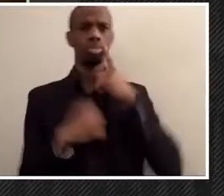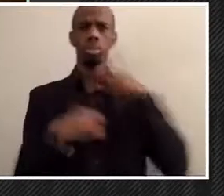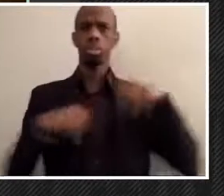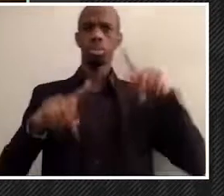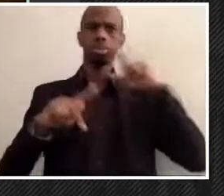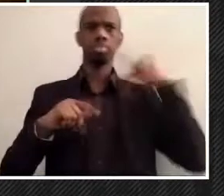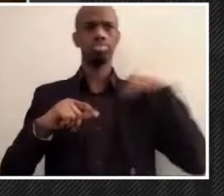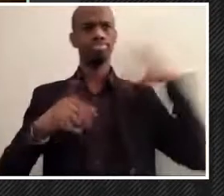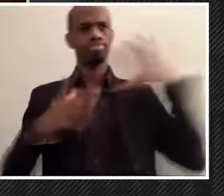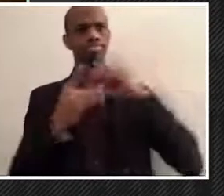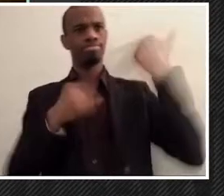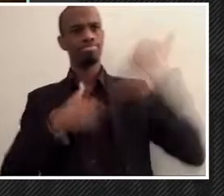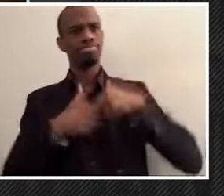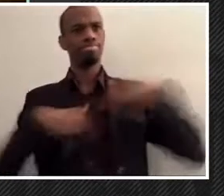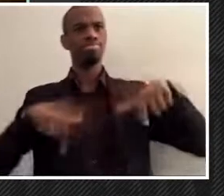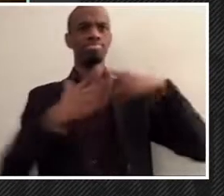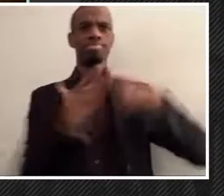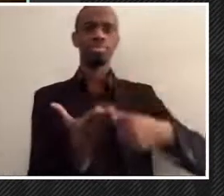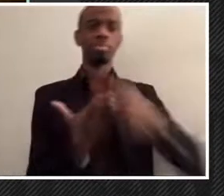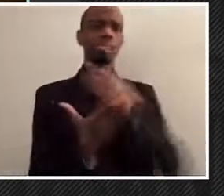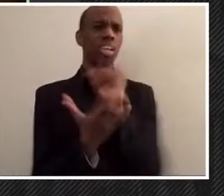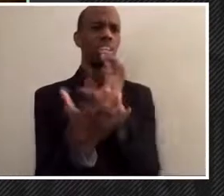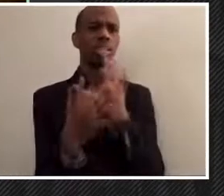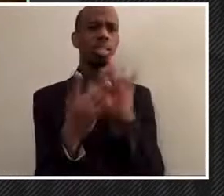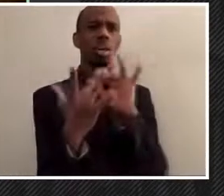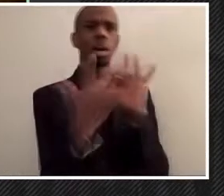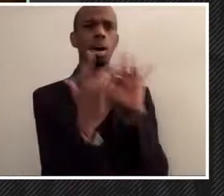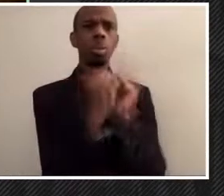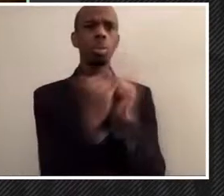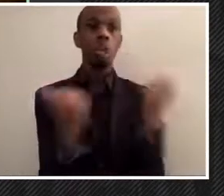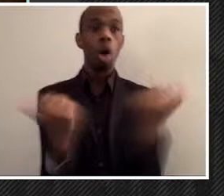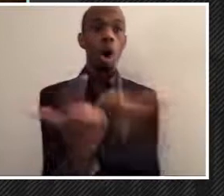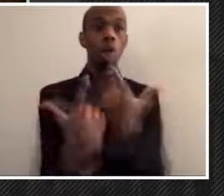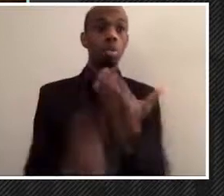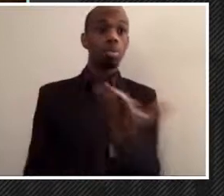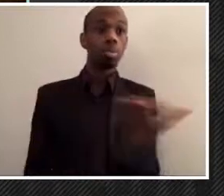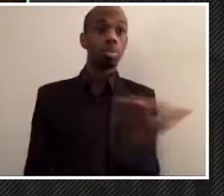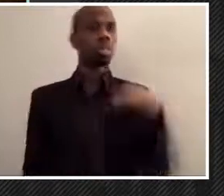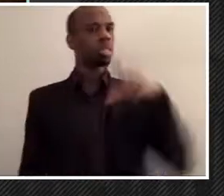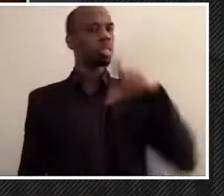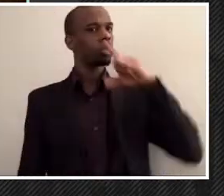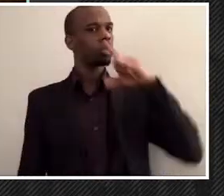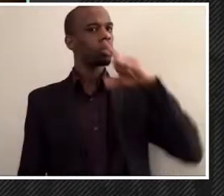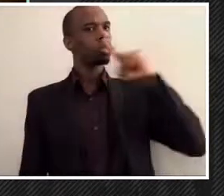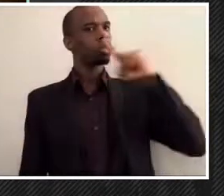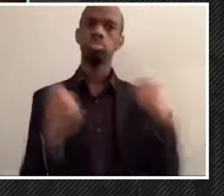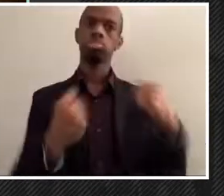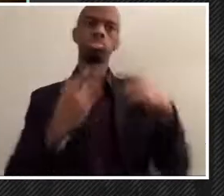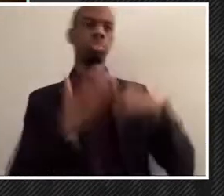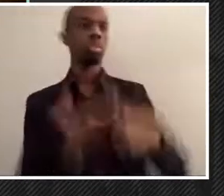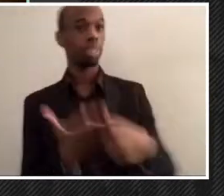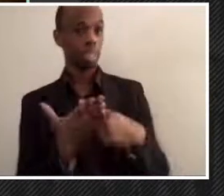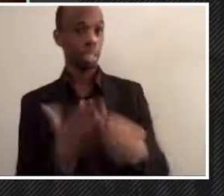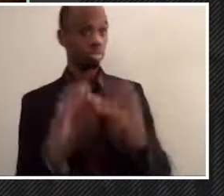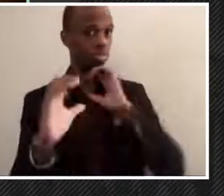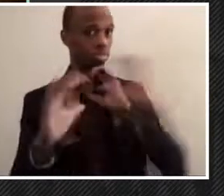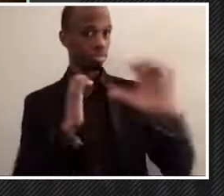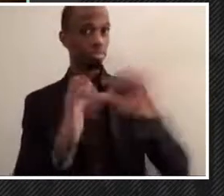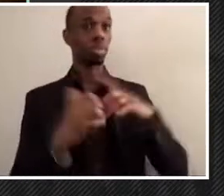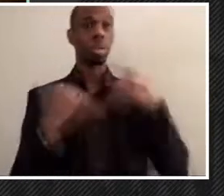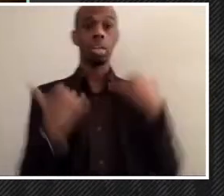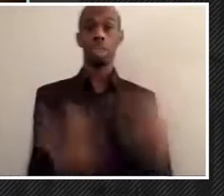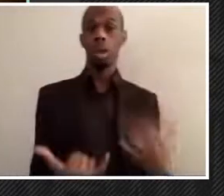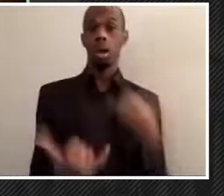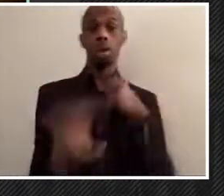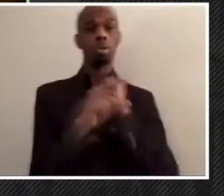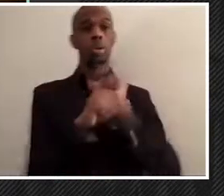with all of you. This has been a healthy dialogue. I'm currently working on a whole bunch of